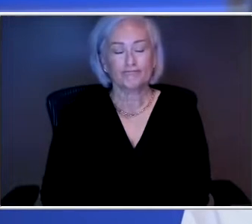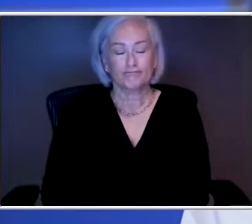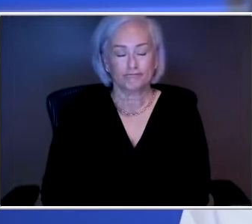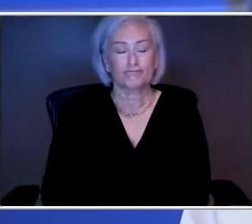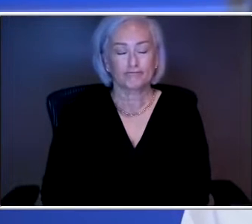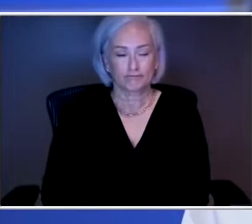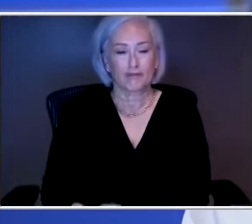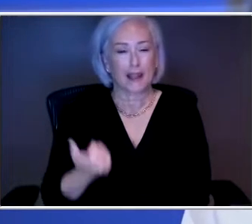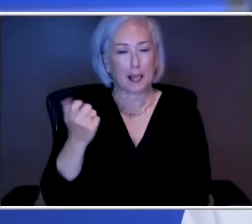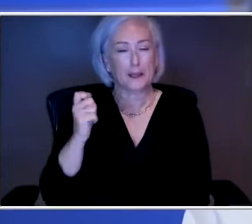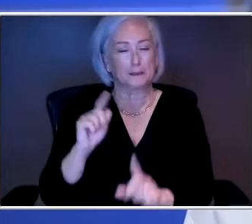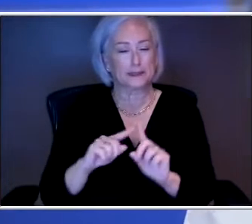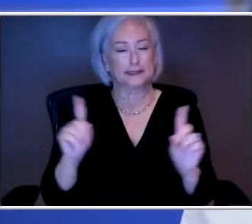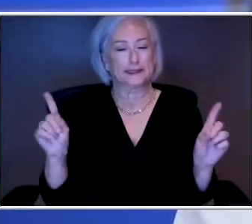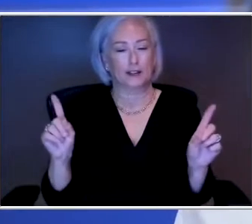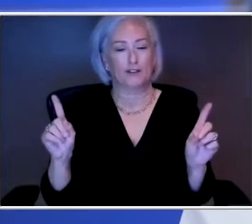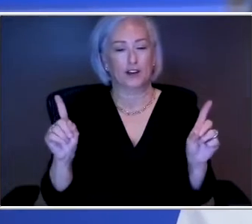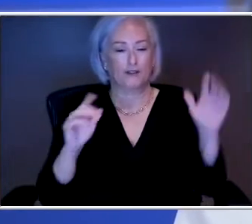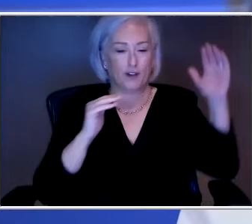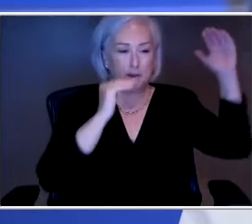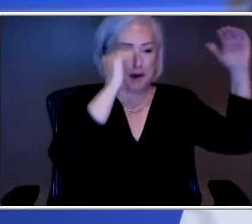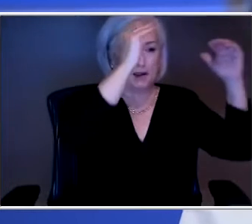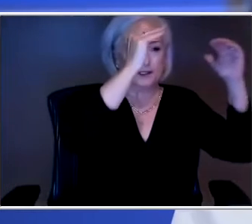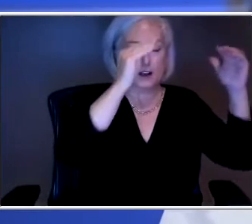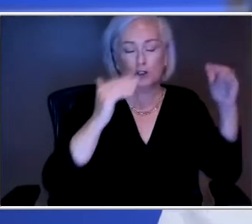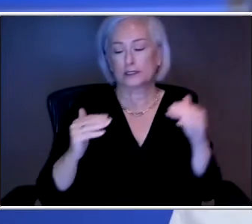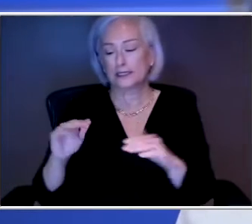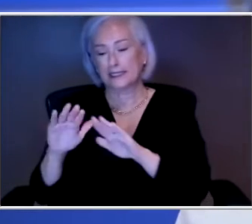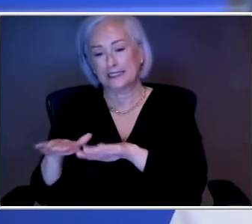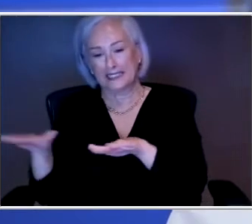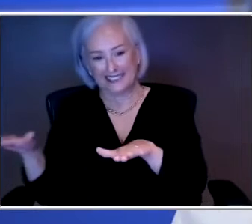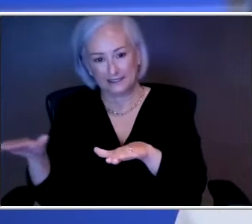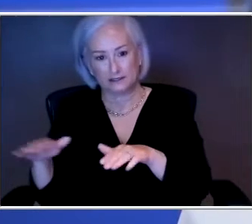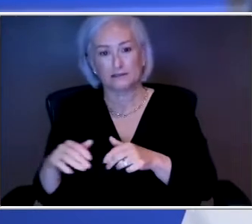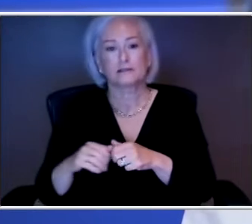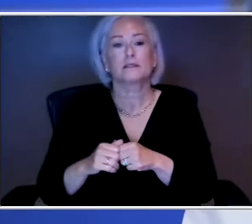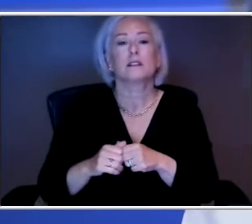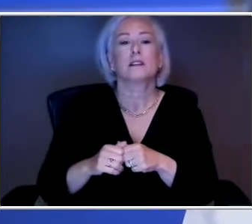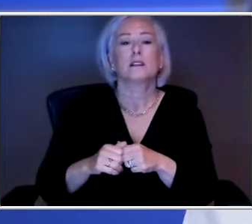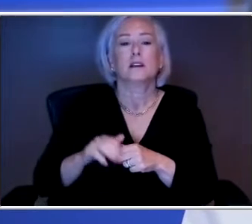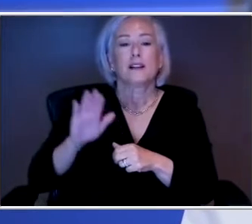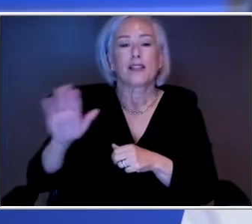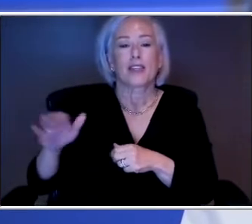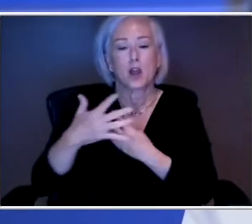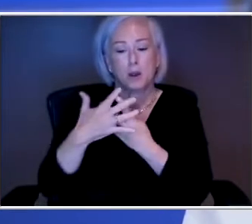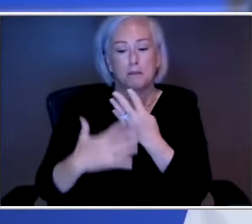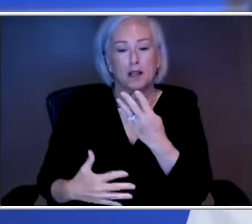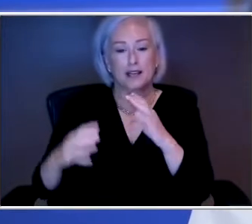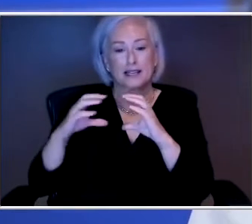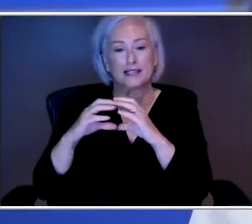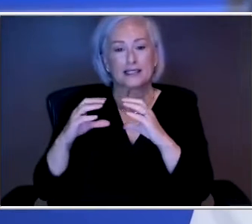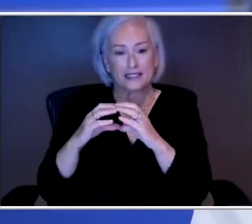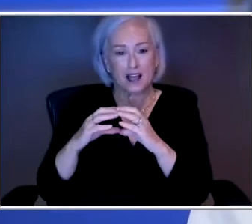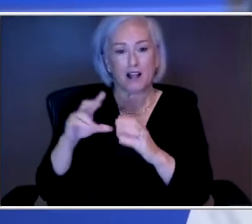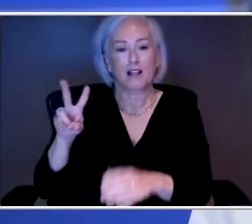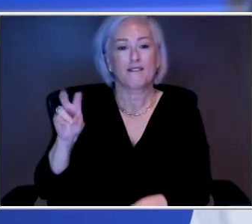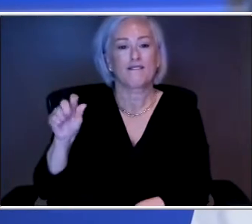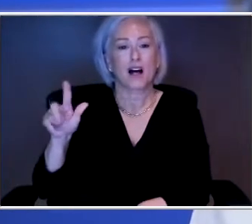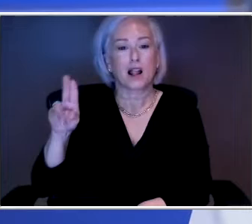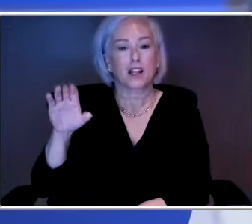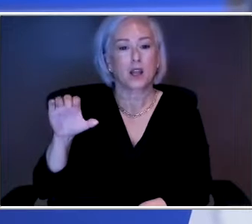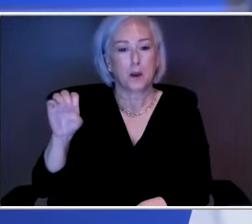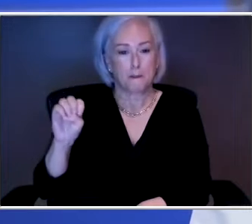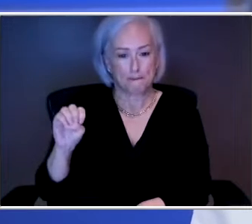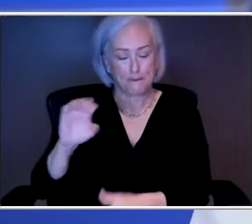different. You can think about their blood cell volume or things of that nature, and obviously children are smaller